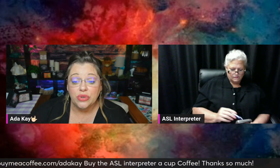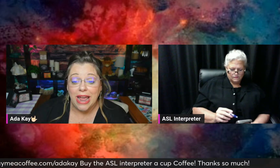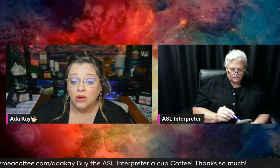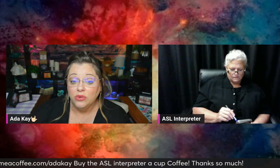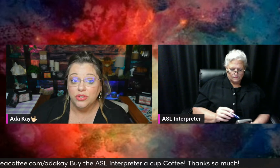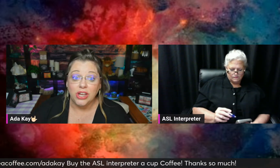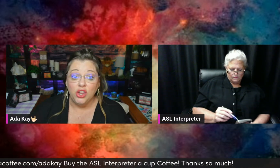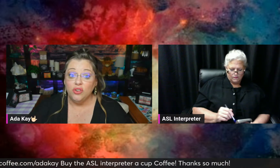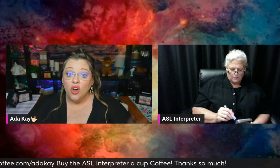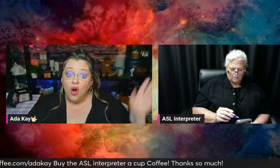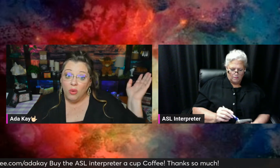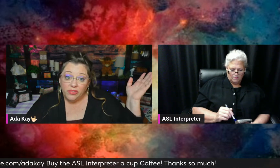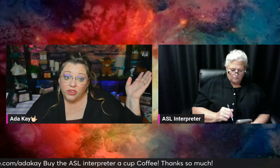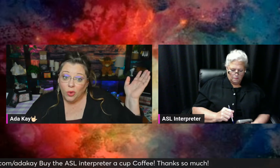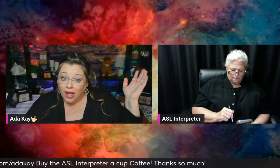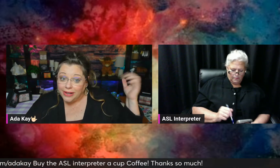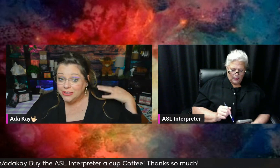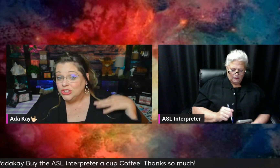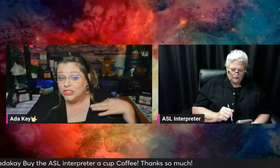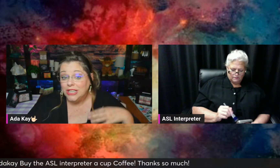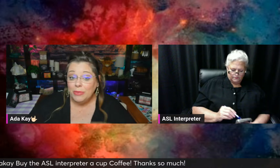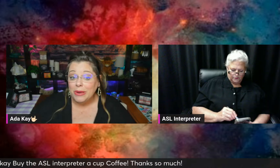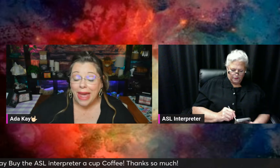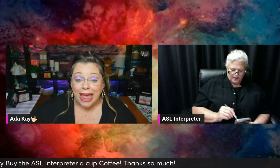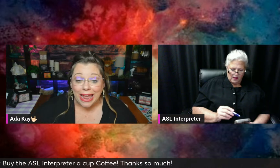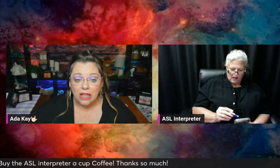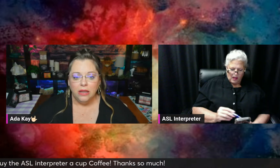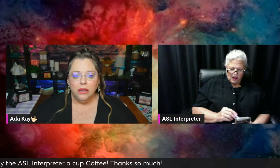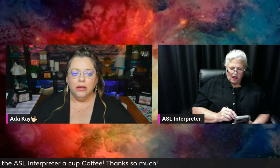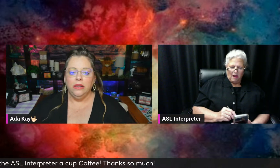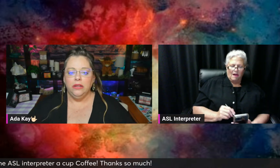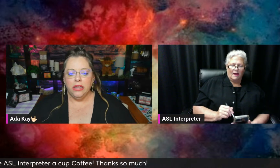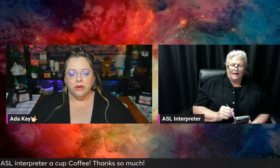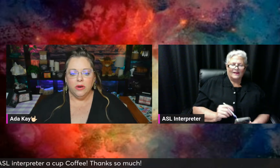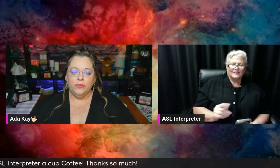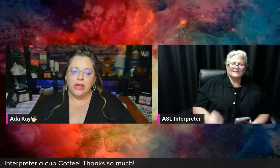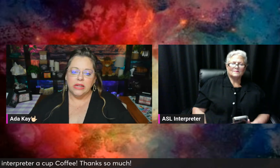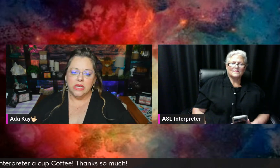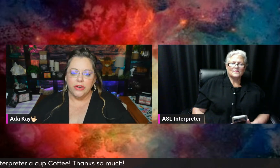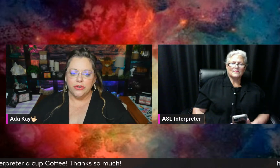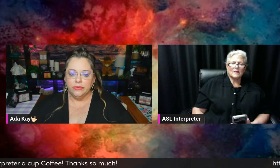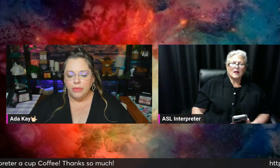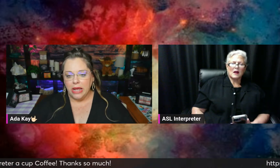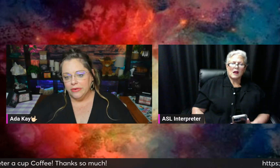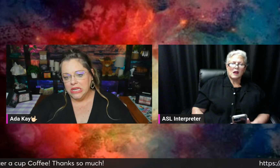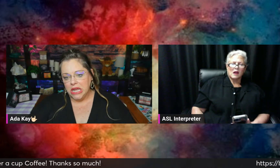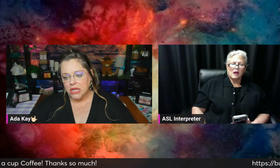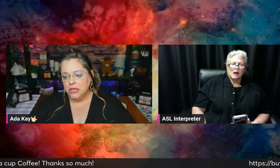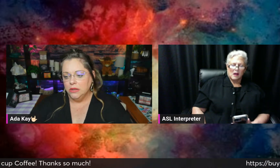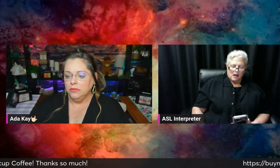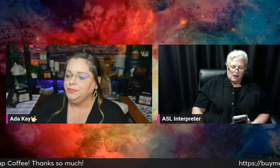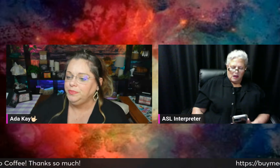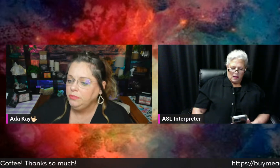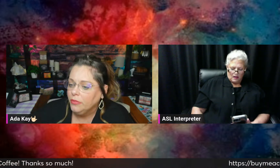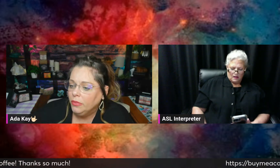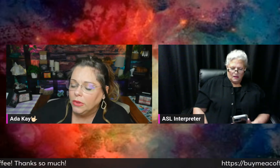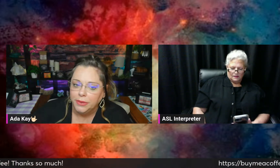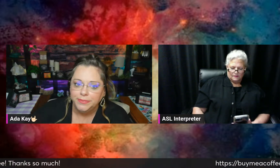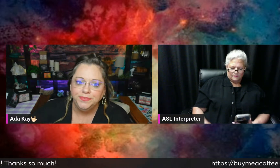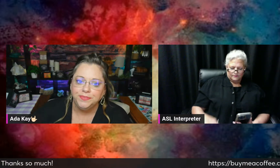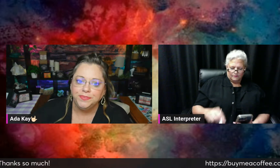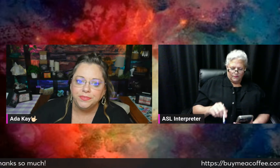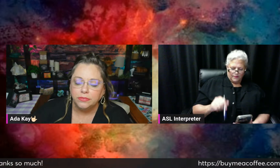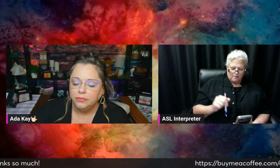a jury out and you say, you can go home if you want. You just got to be back. And then they go, oh, flat tire, battery dead.